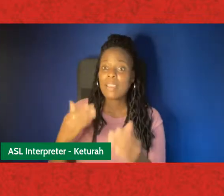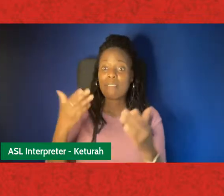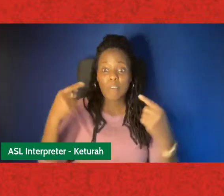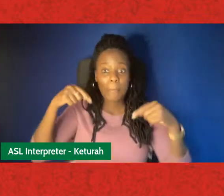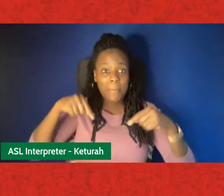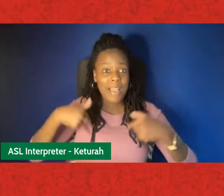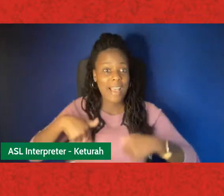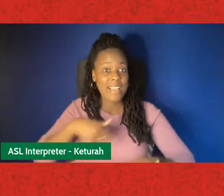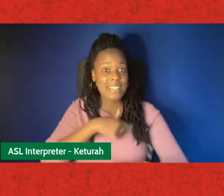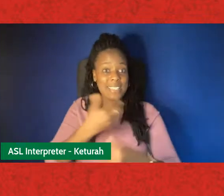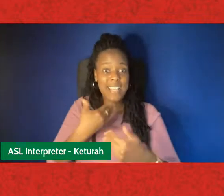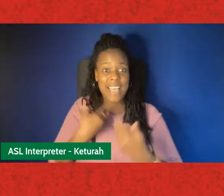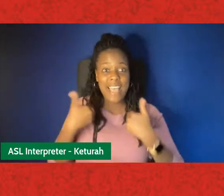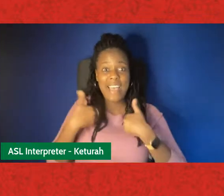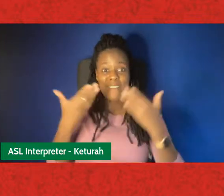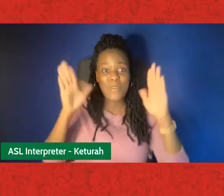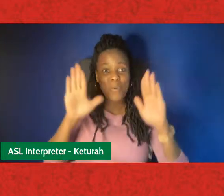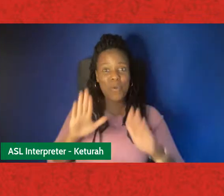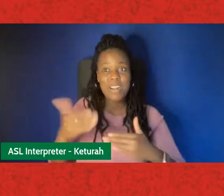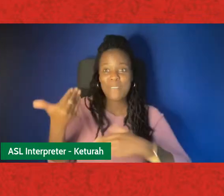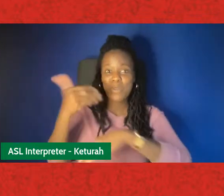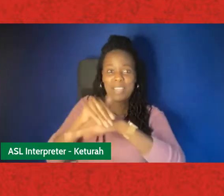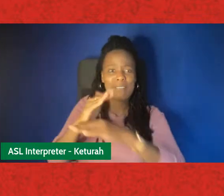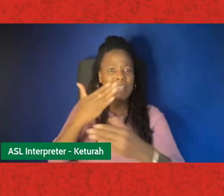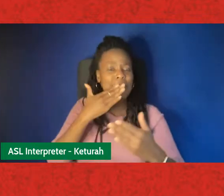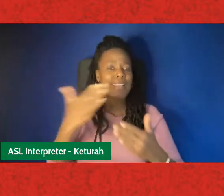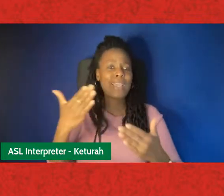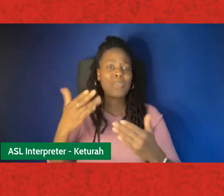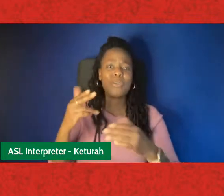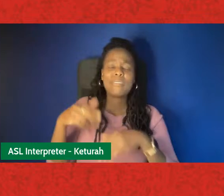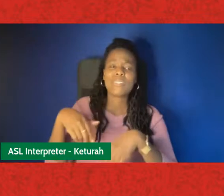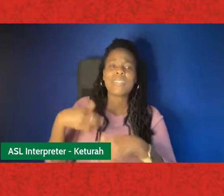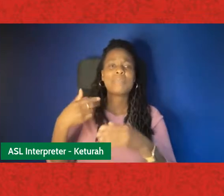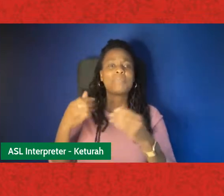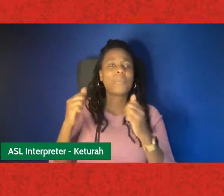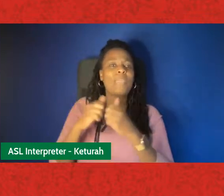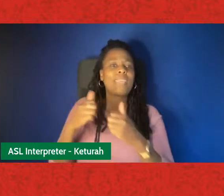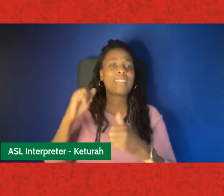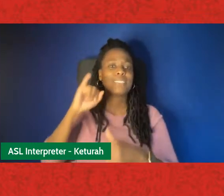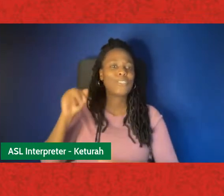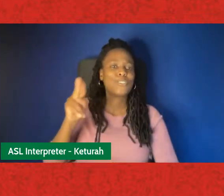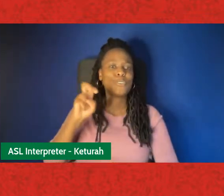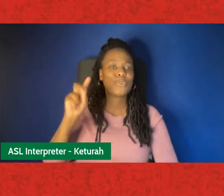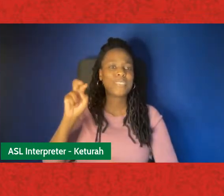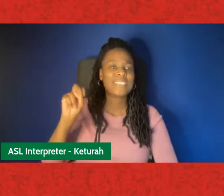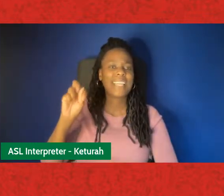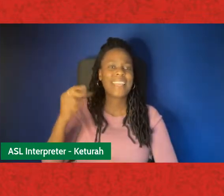evening, and thank you for spending your Juneteenth with us. Have a great one. Bye-bye.